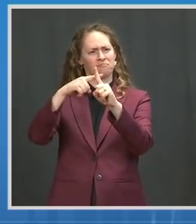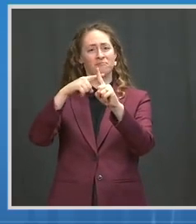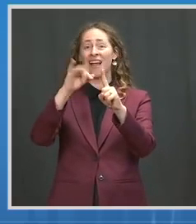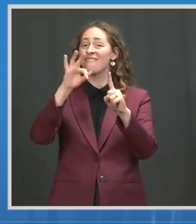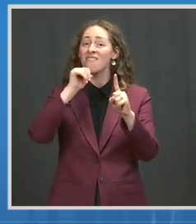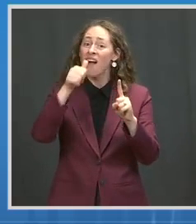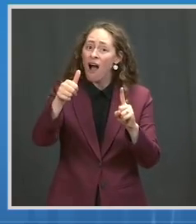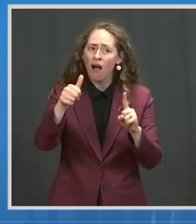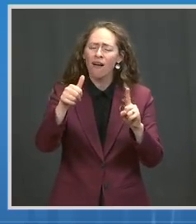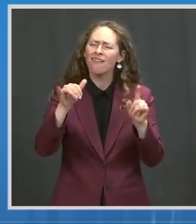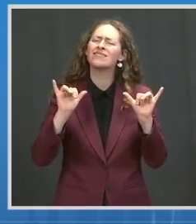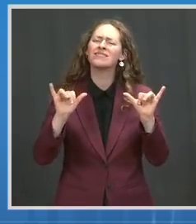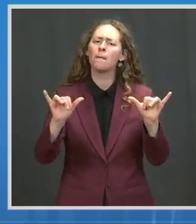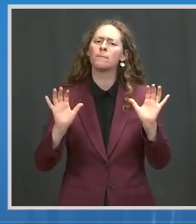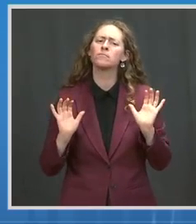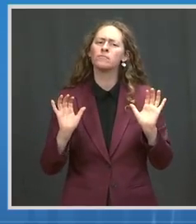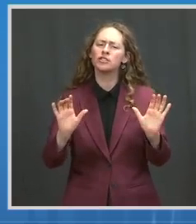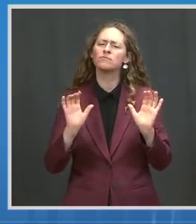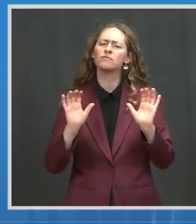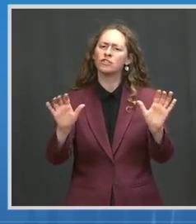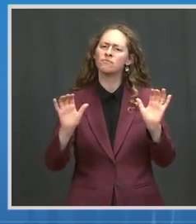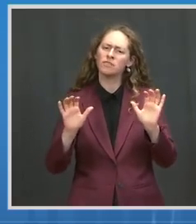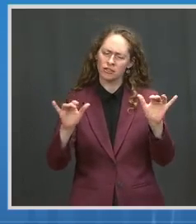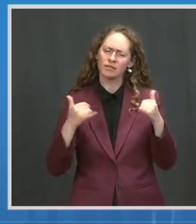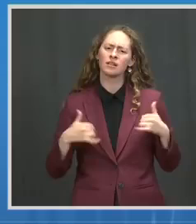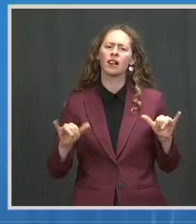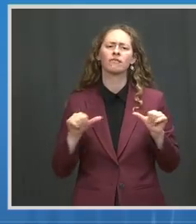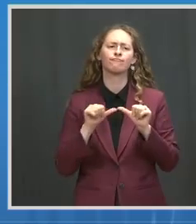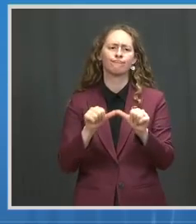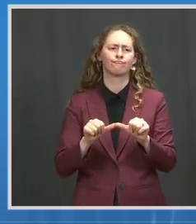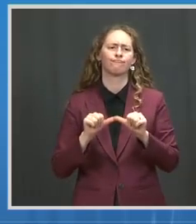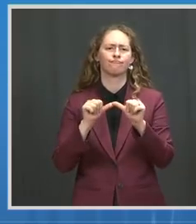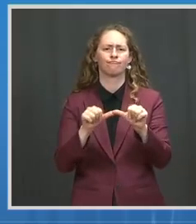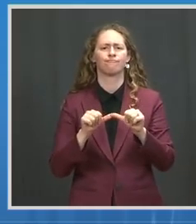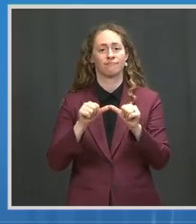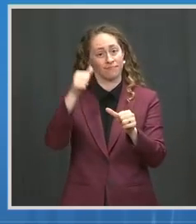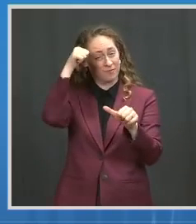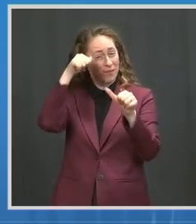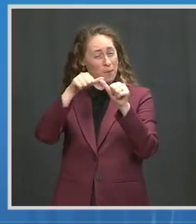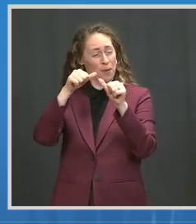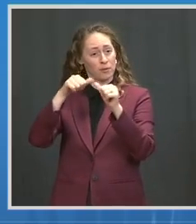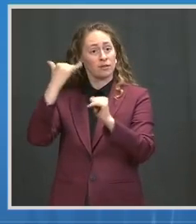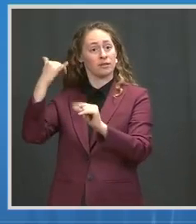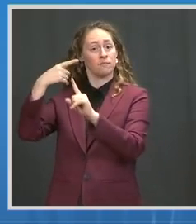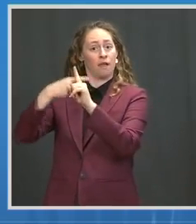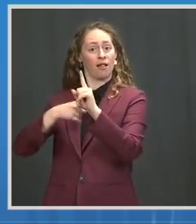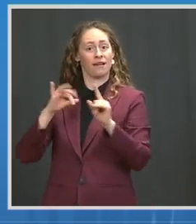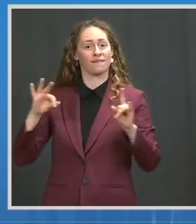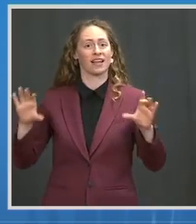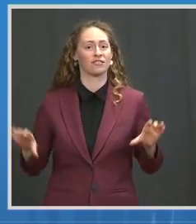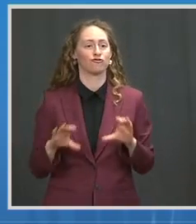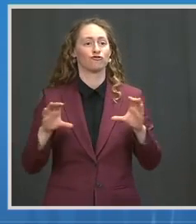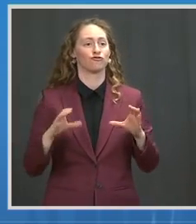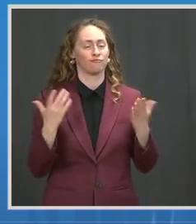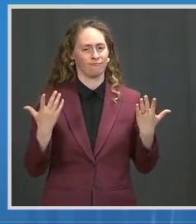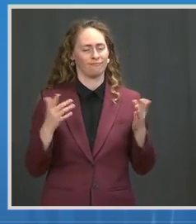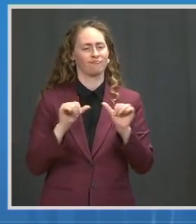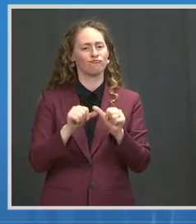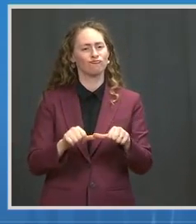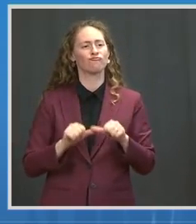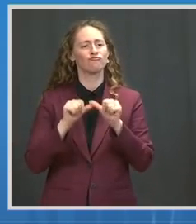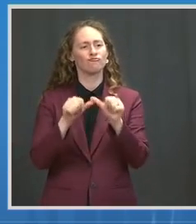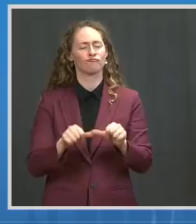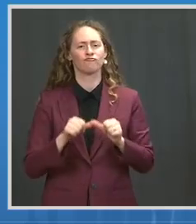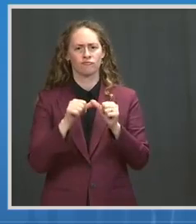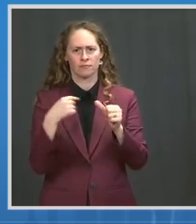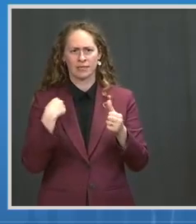pushing. As you know, this is the month of action for what we're doing, and we're putting a lot of effort into it.